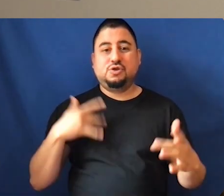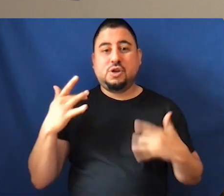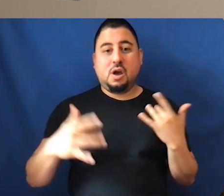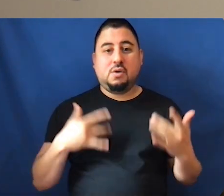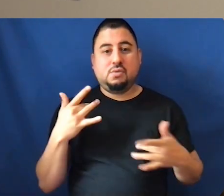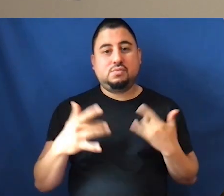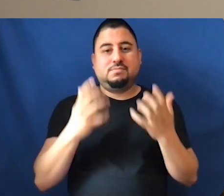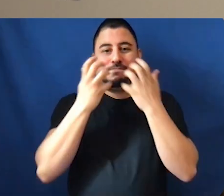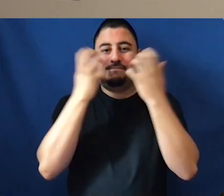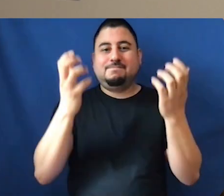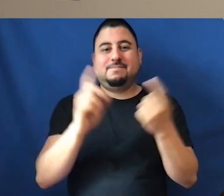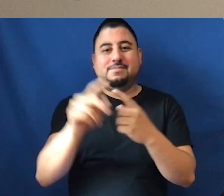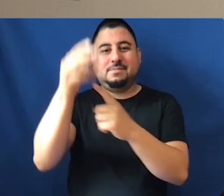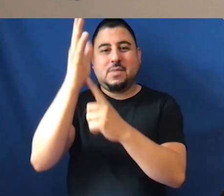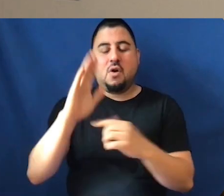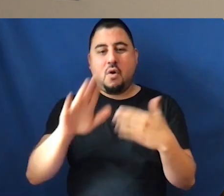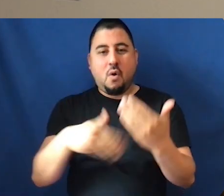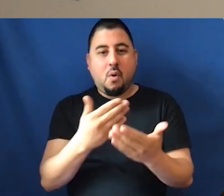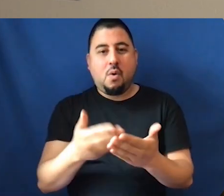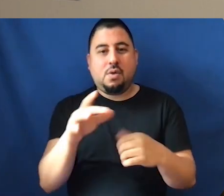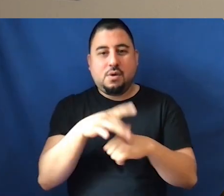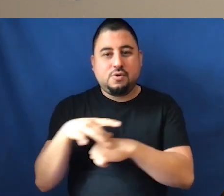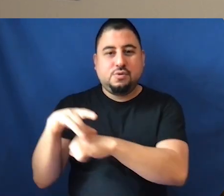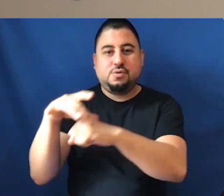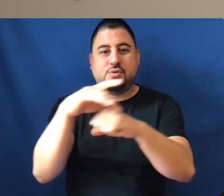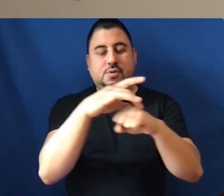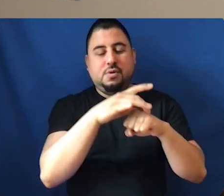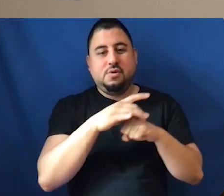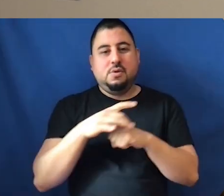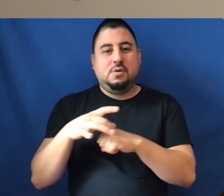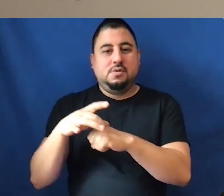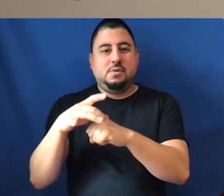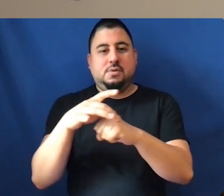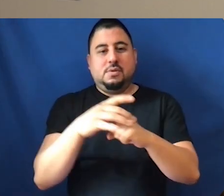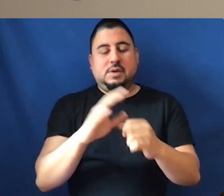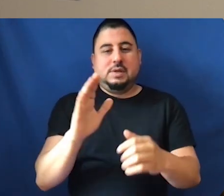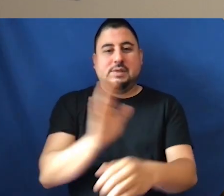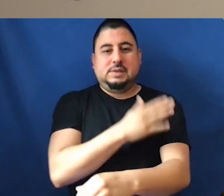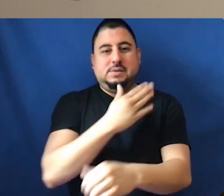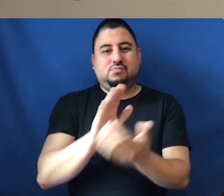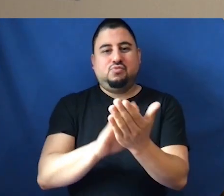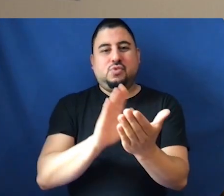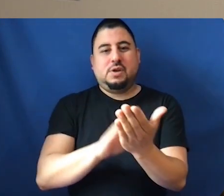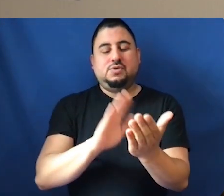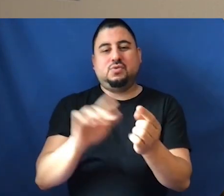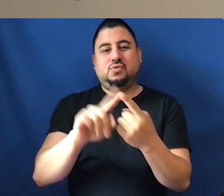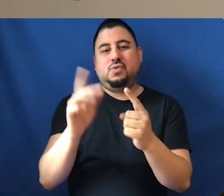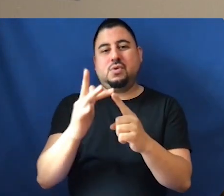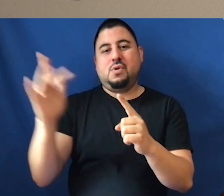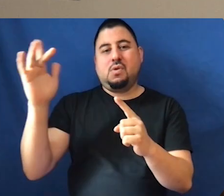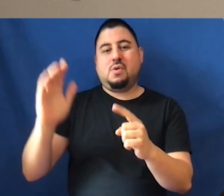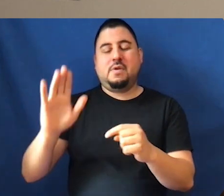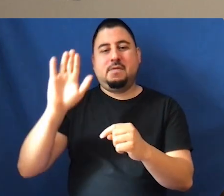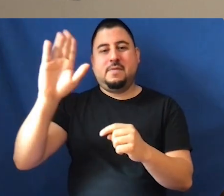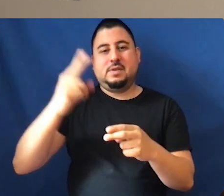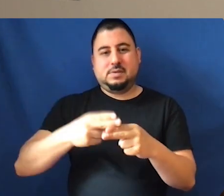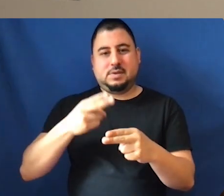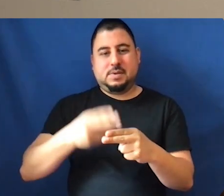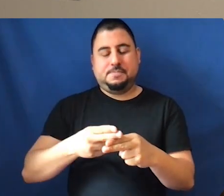joyfully to God, all the earth. Sing praise to the glory of